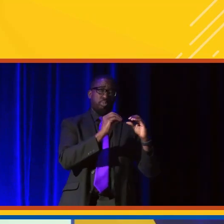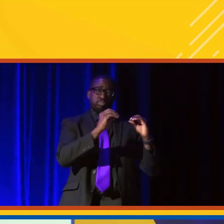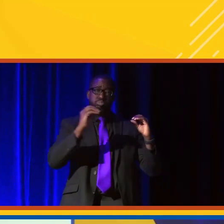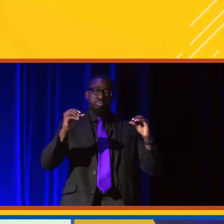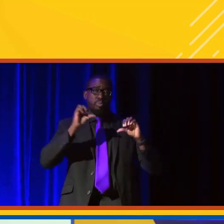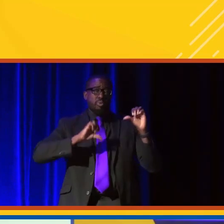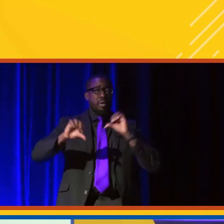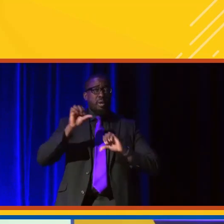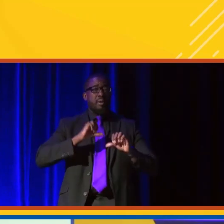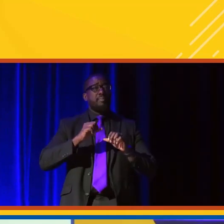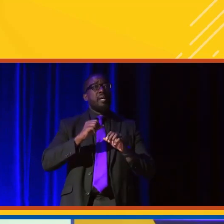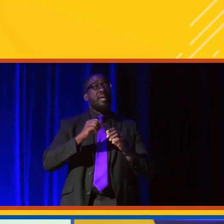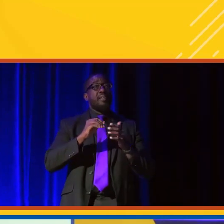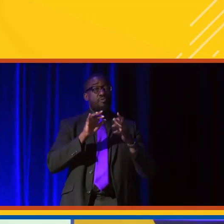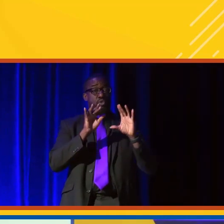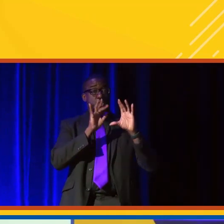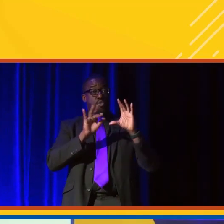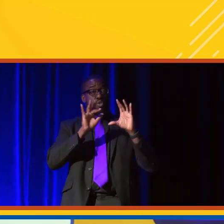out nuclei,